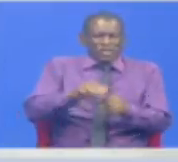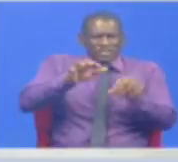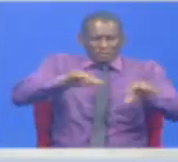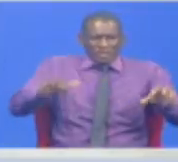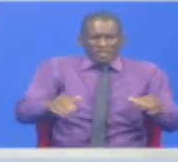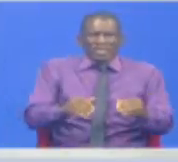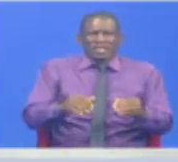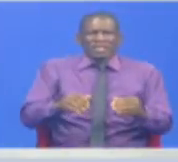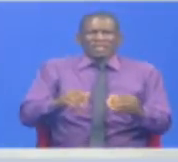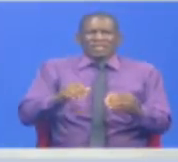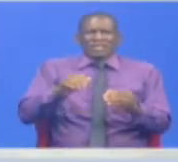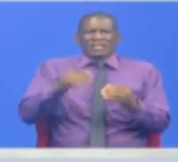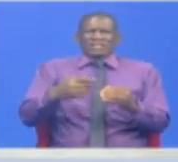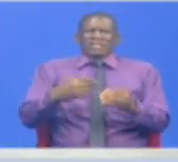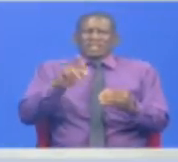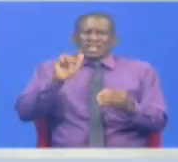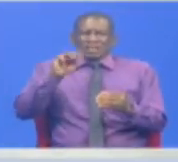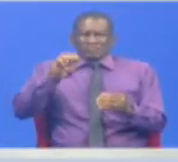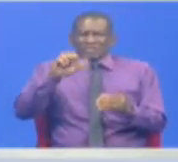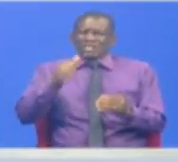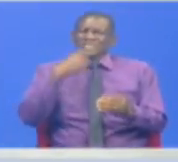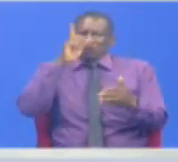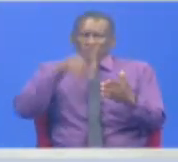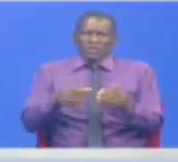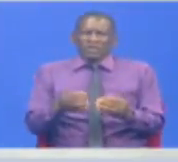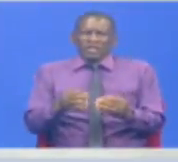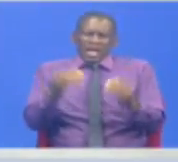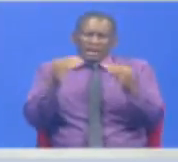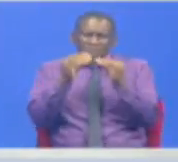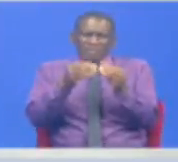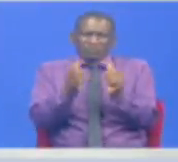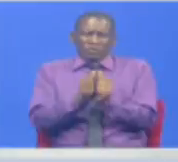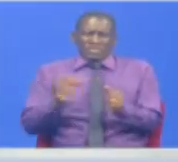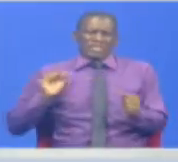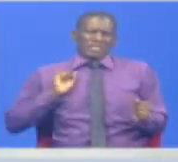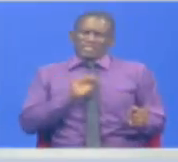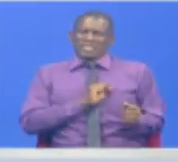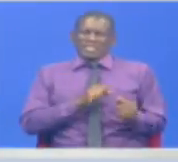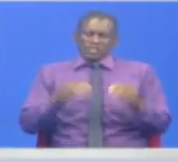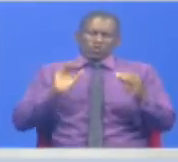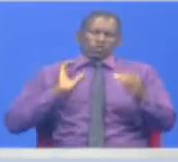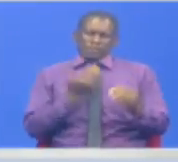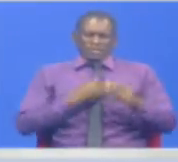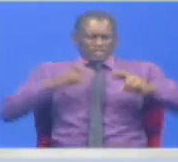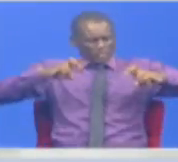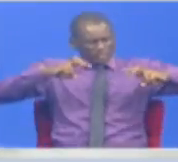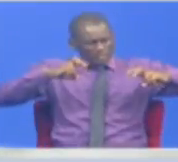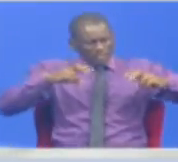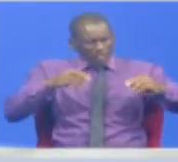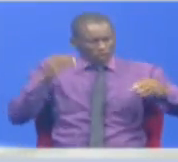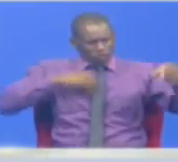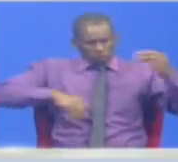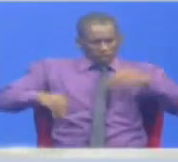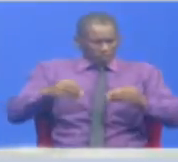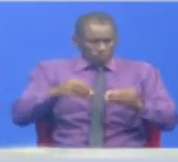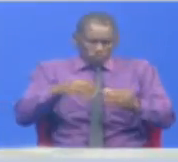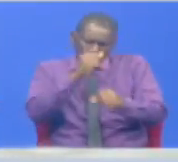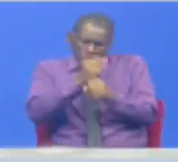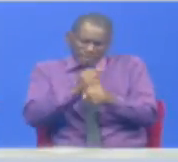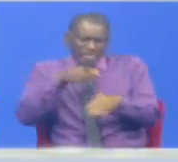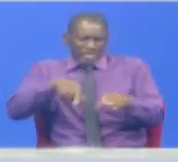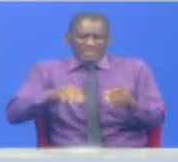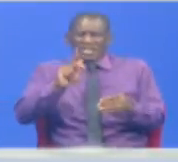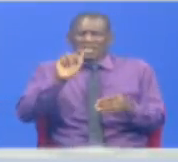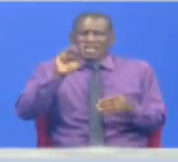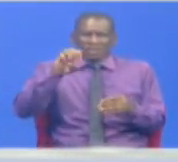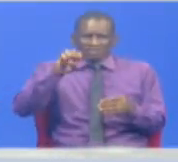Suoi claimed that a meeting with the Senate's ad hoc committee looking into the shady dealings at KEMSA, that some members